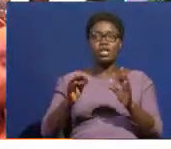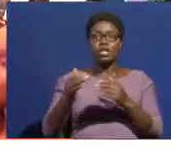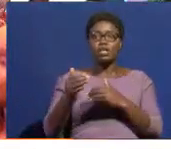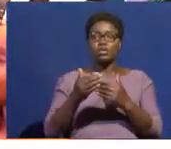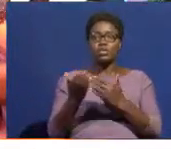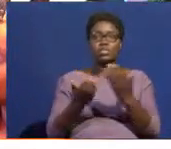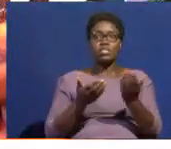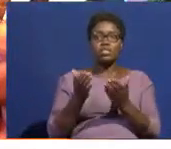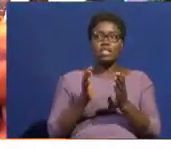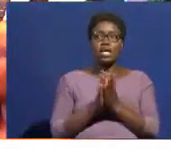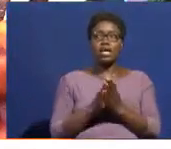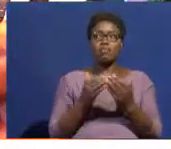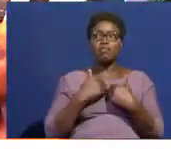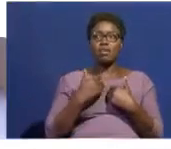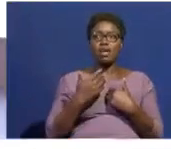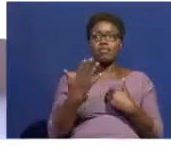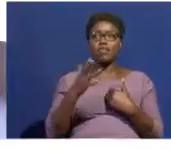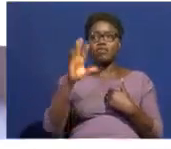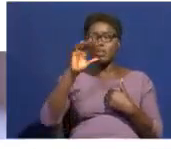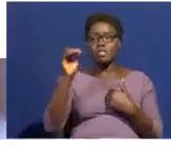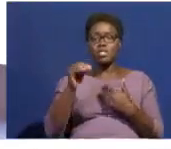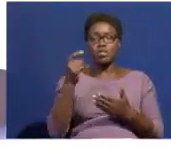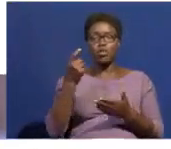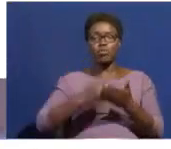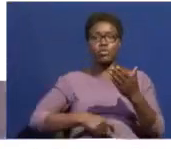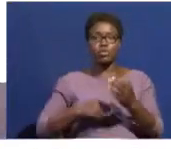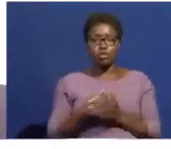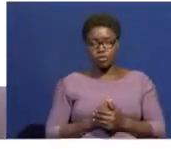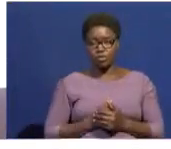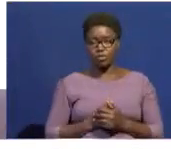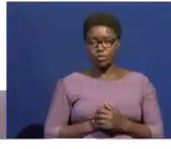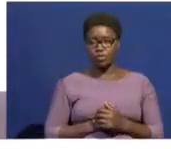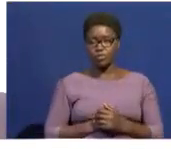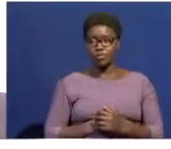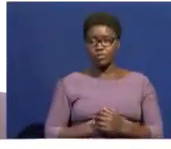transactions attracting a 5% commission. Betty Kiptum, Lunchtime News.